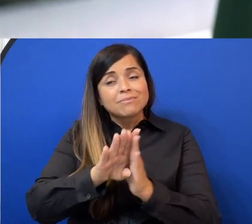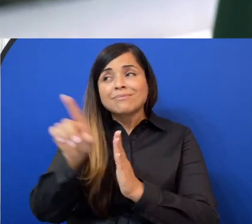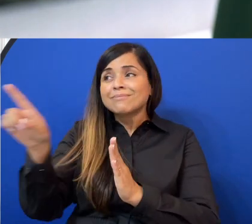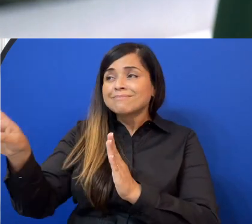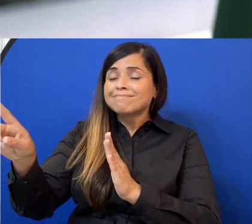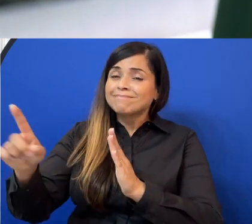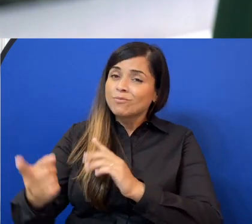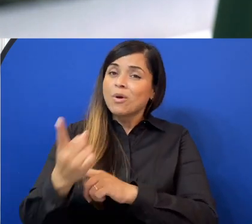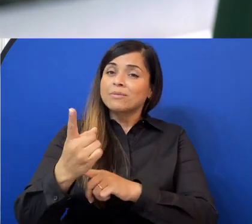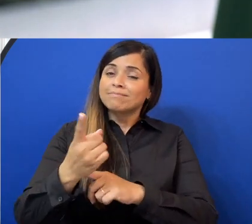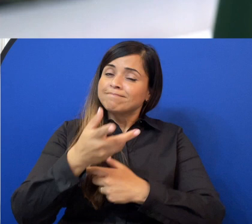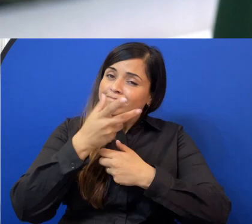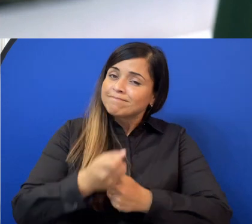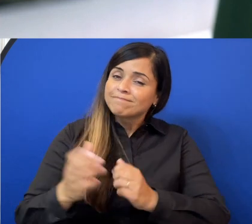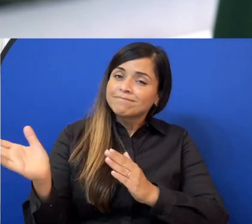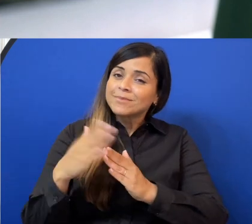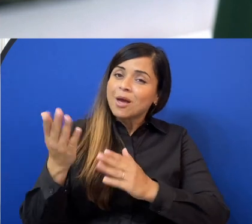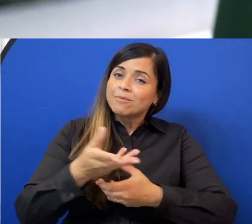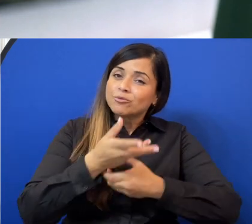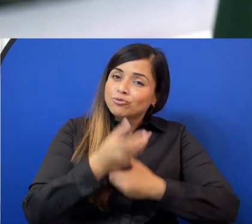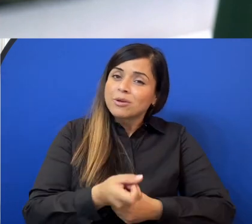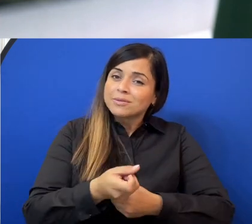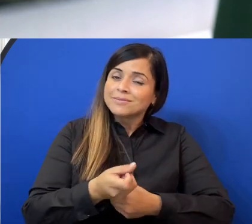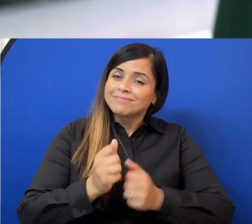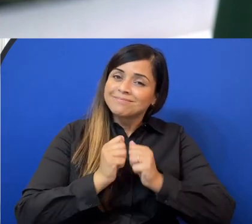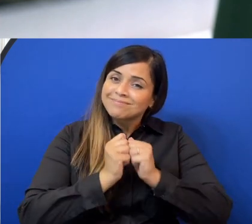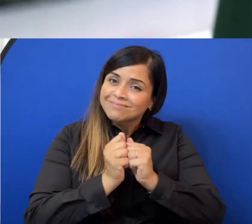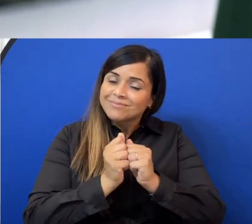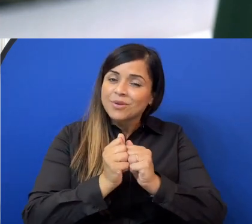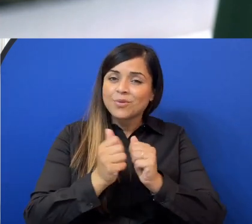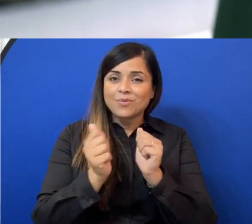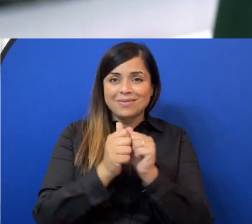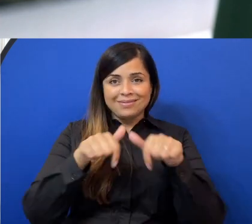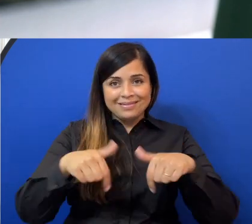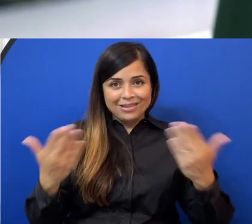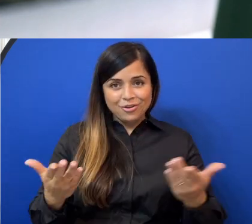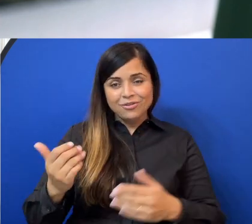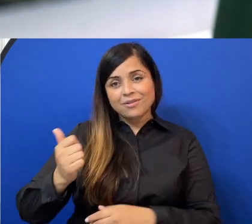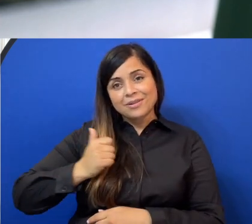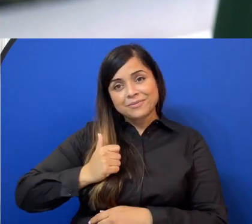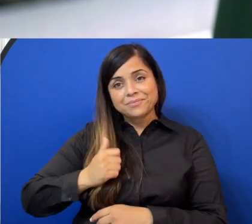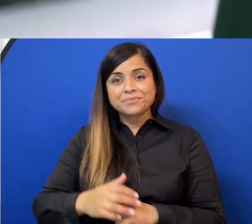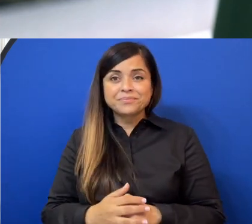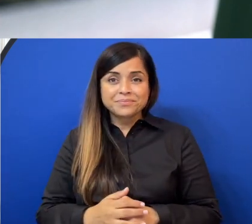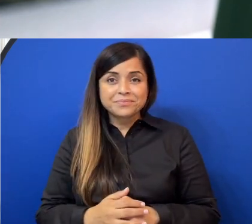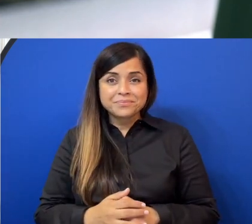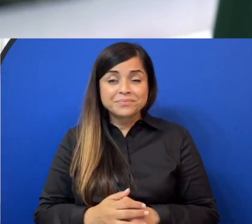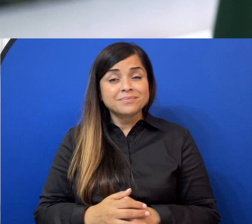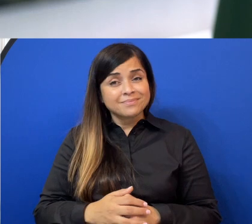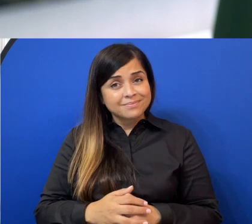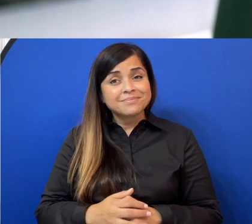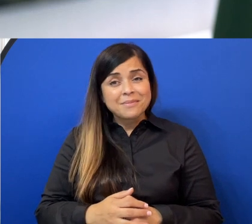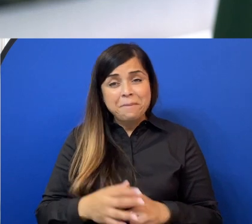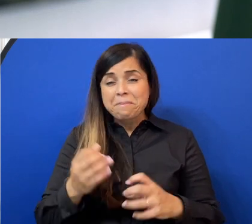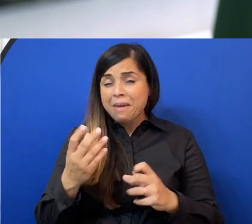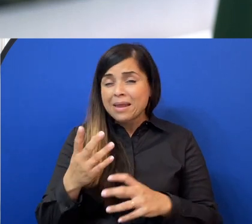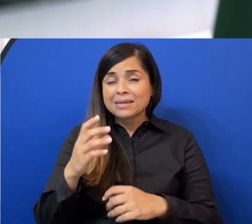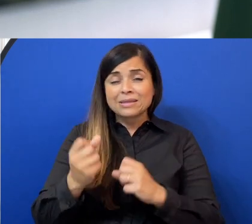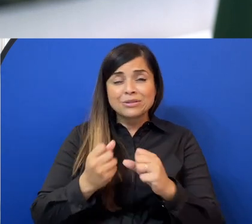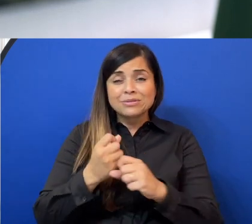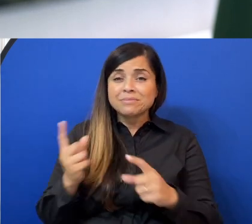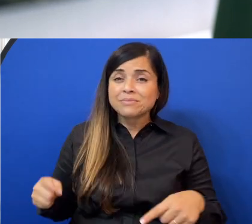Canada. Together, over the last three decades, Canada and the AKDN have worked in 15